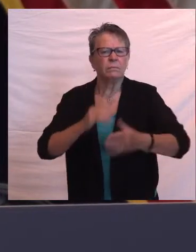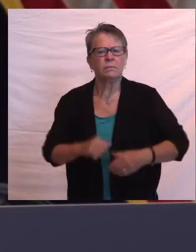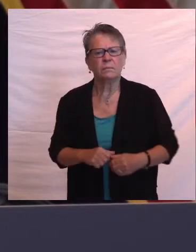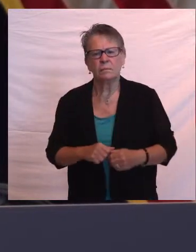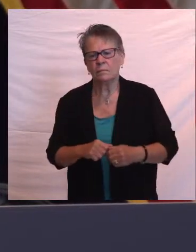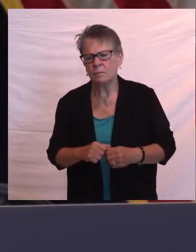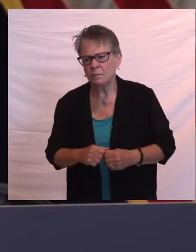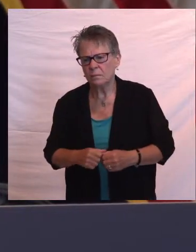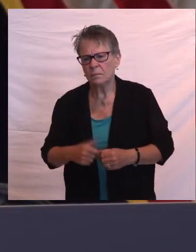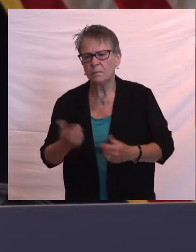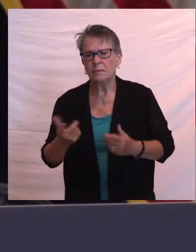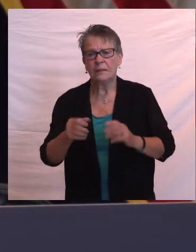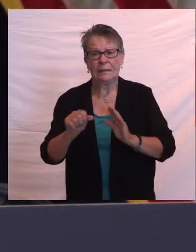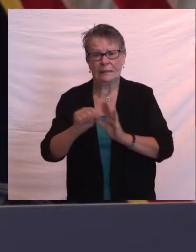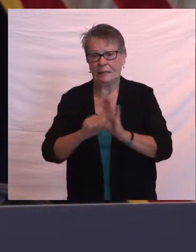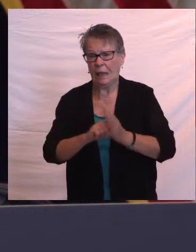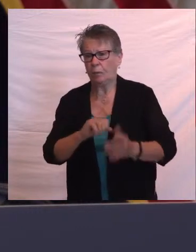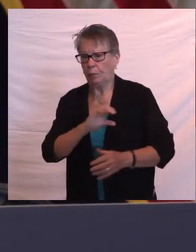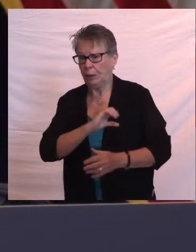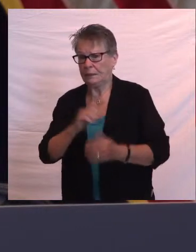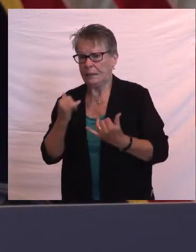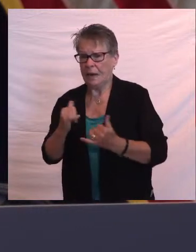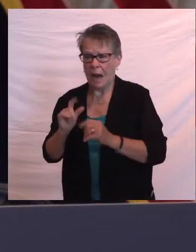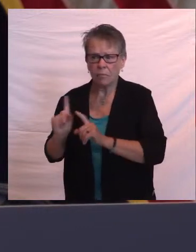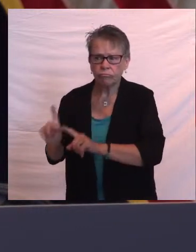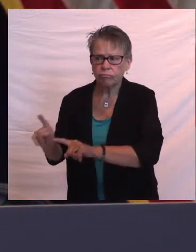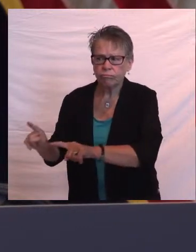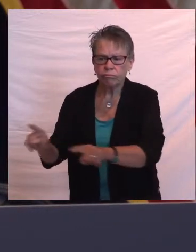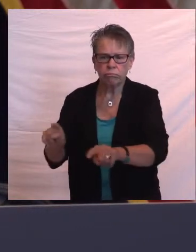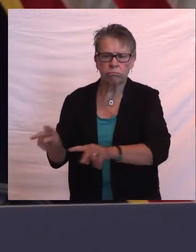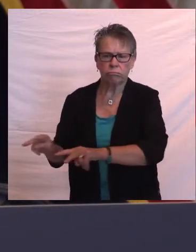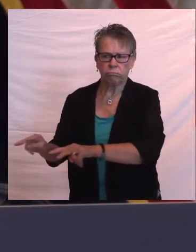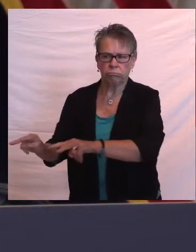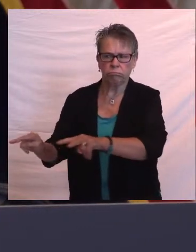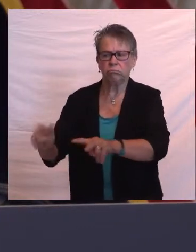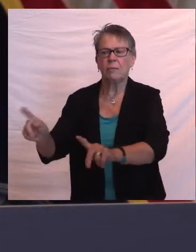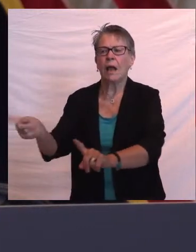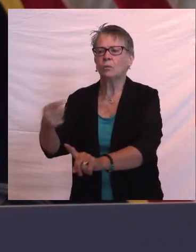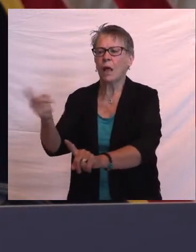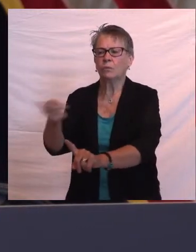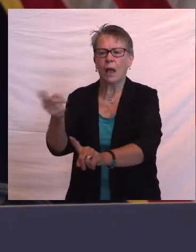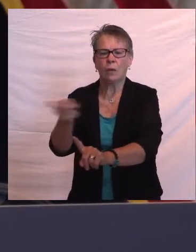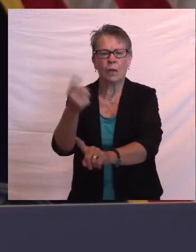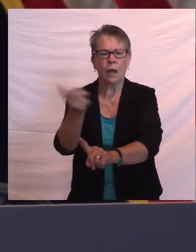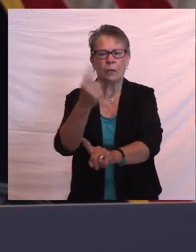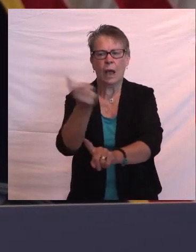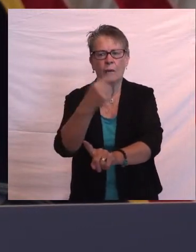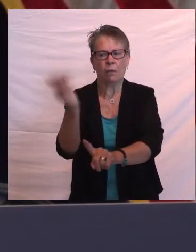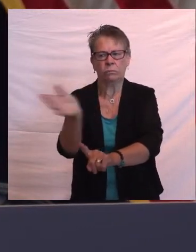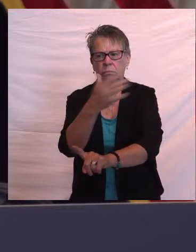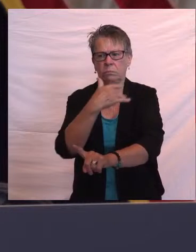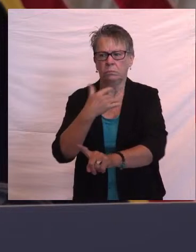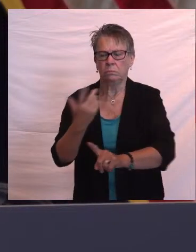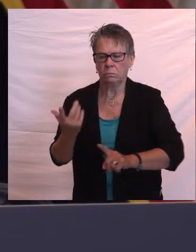there, and that almost immediately dissipated. So, just a clarification on the term looting there. And as the governor said, yeah, we have